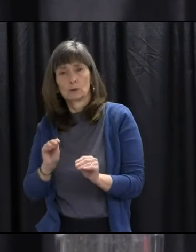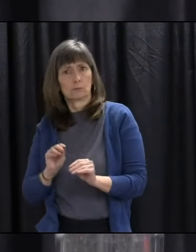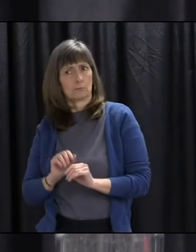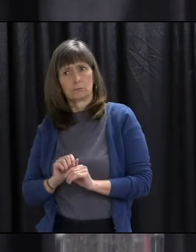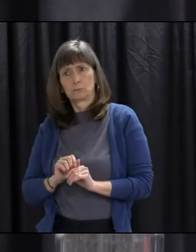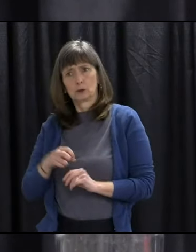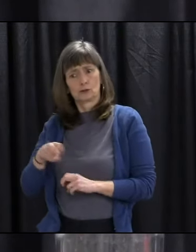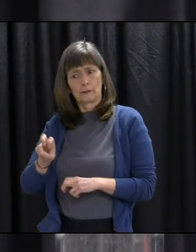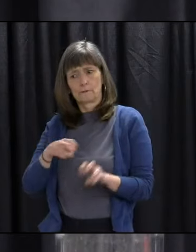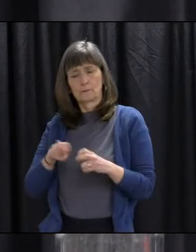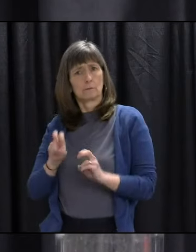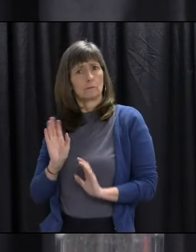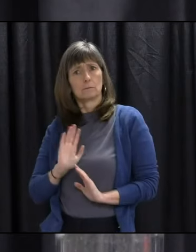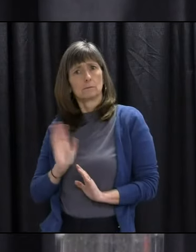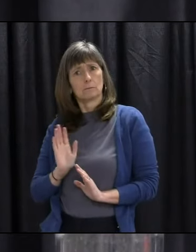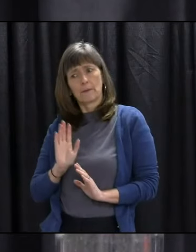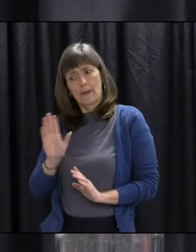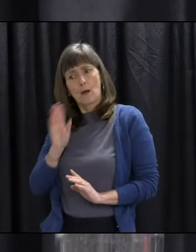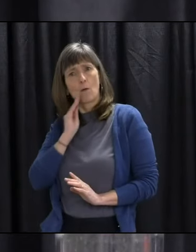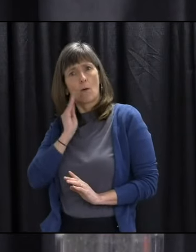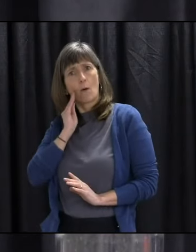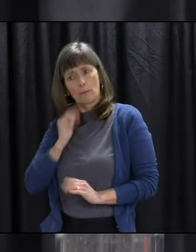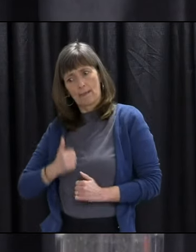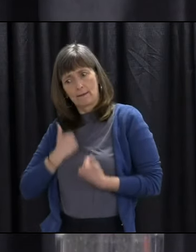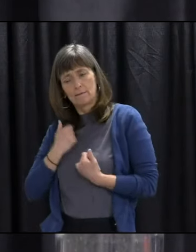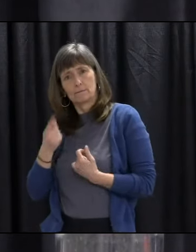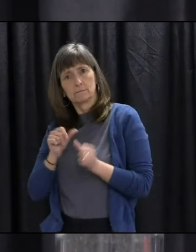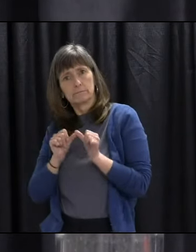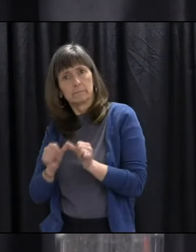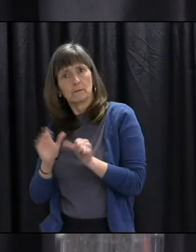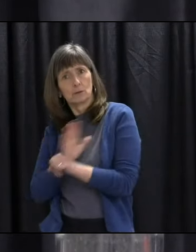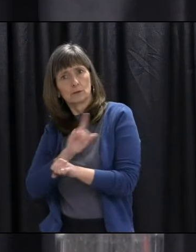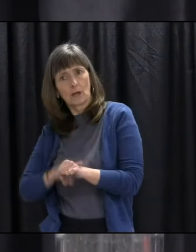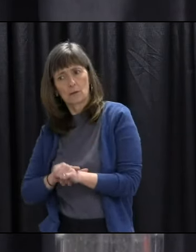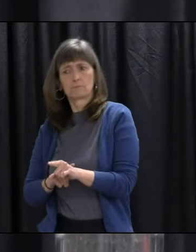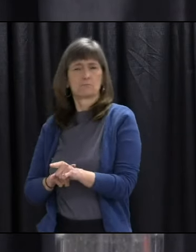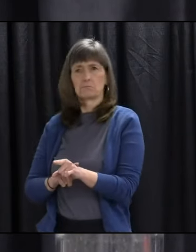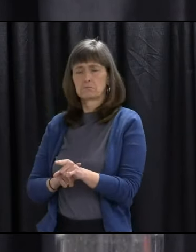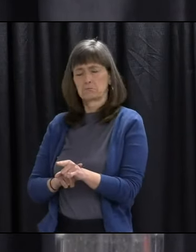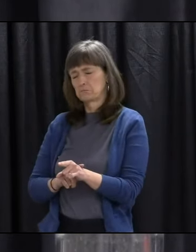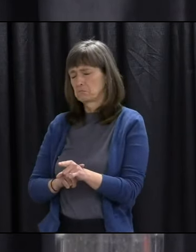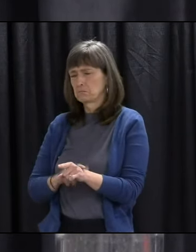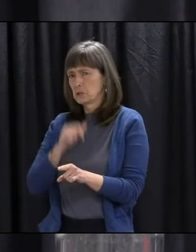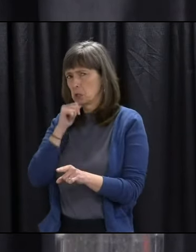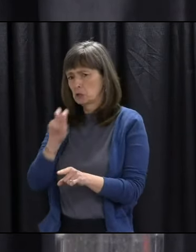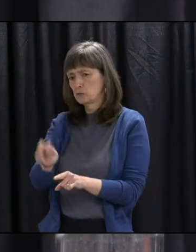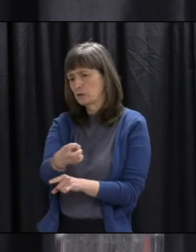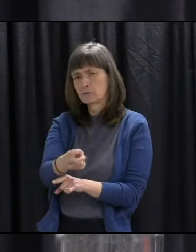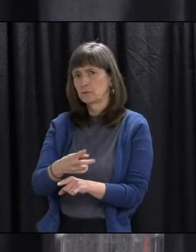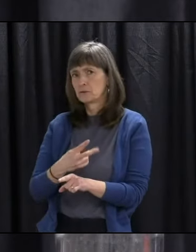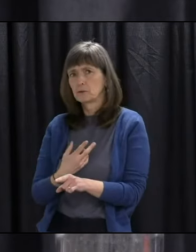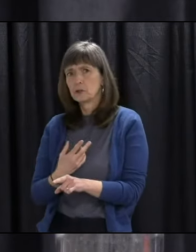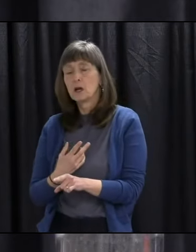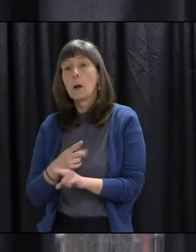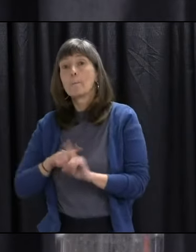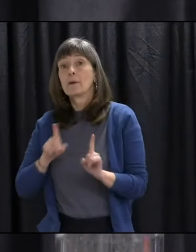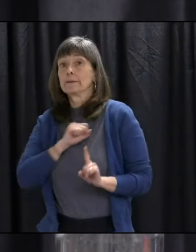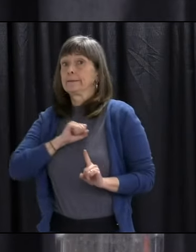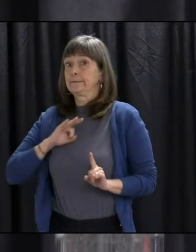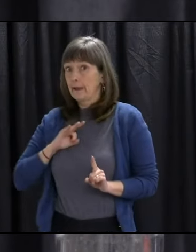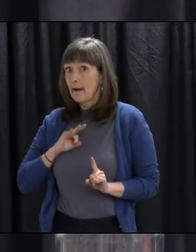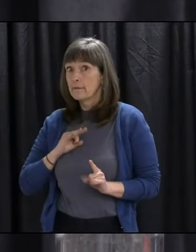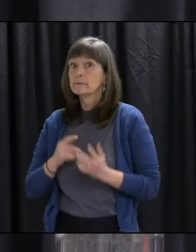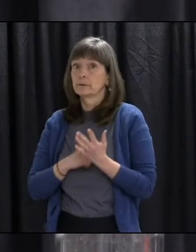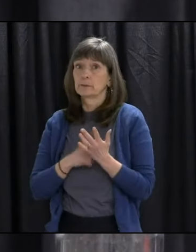have chosen to live. The idea is that the staff would be working solely from one